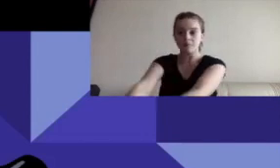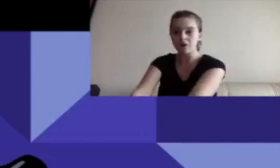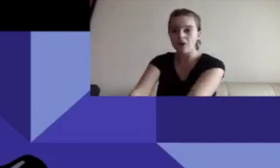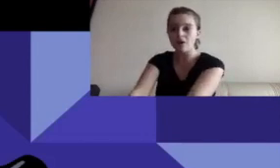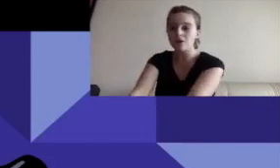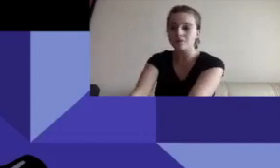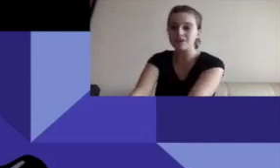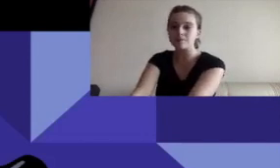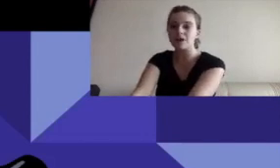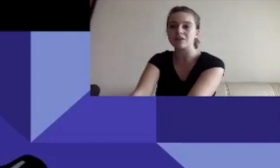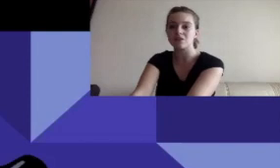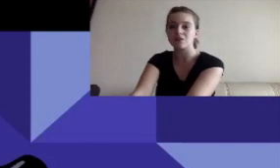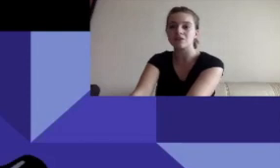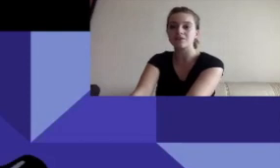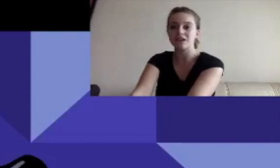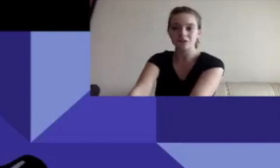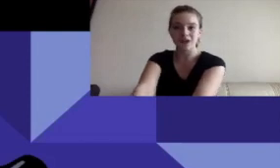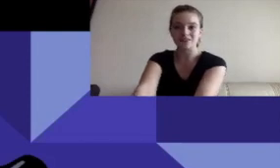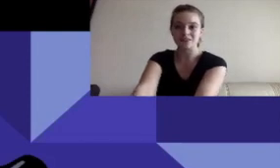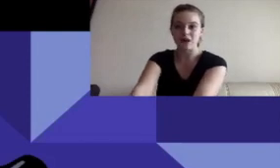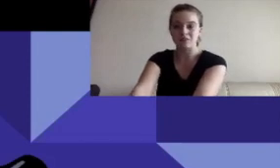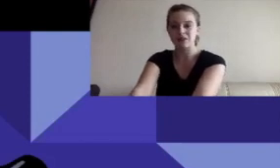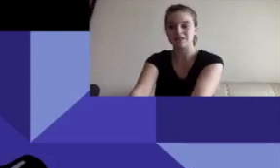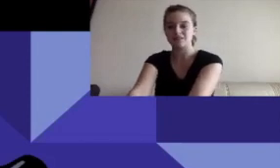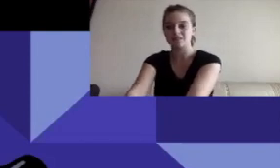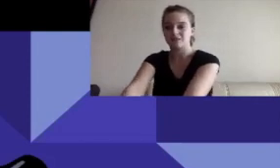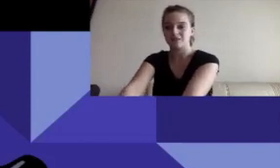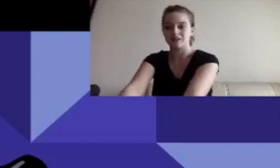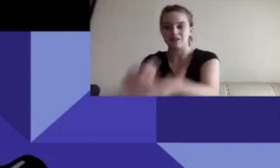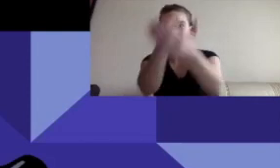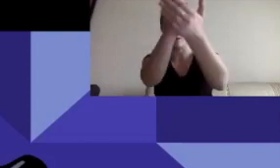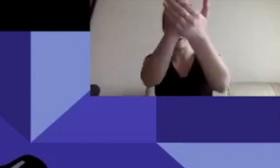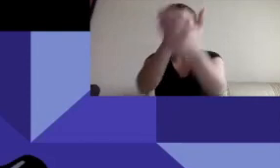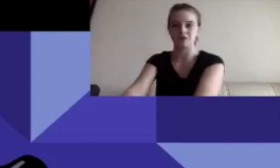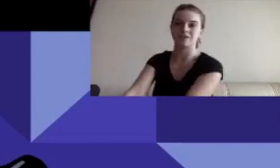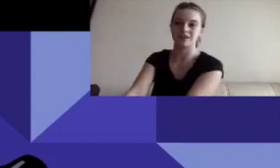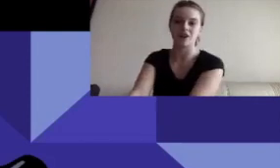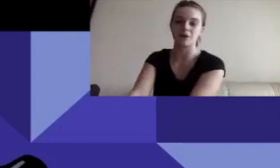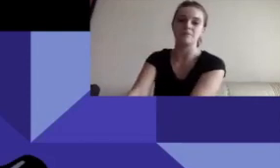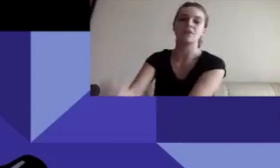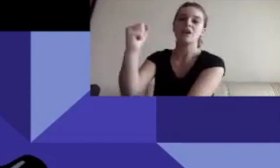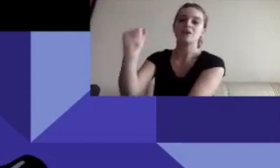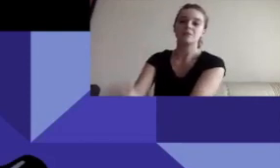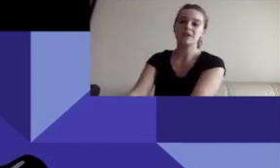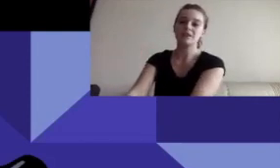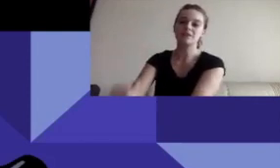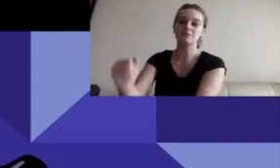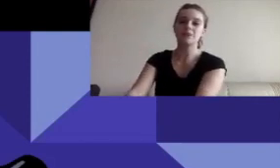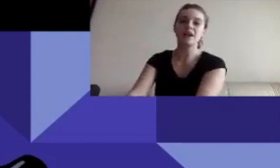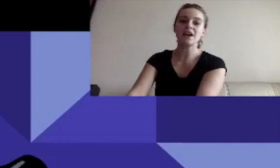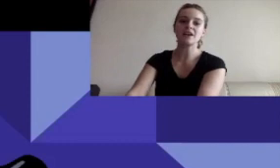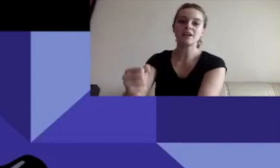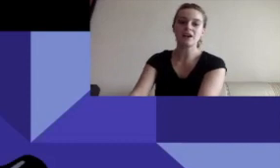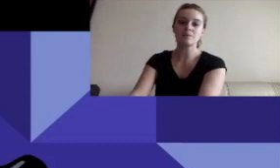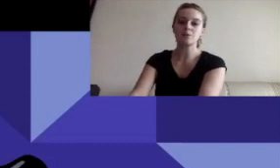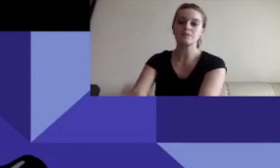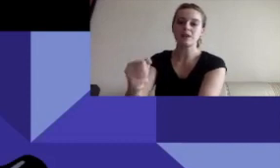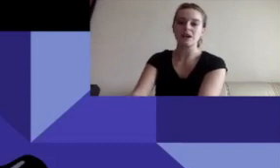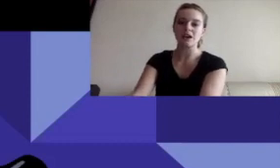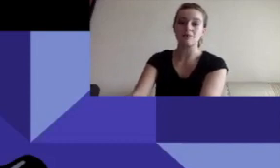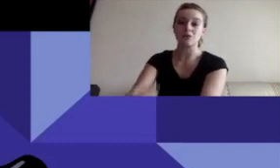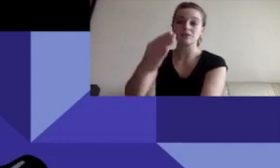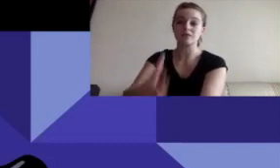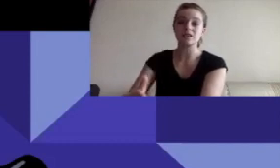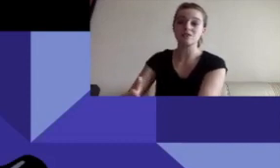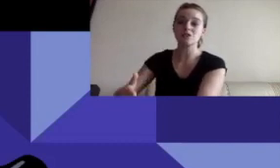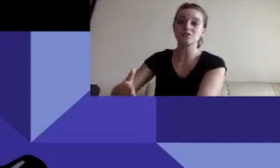Now put it all the way down by your toes. You can't see mine because that's a little bit lower than the camera. Bling, blang, hammer with